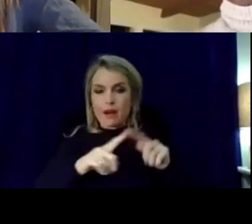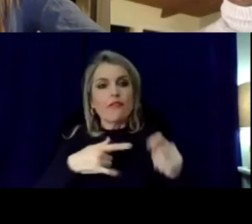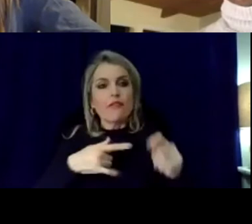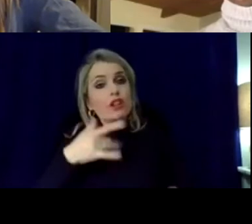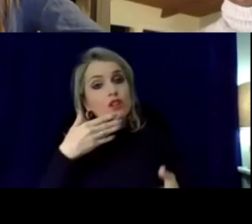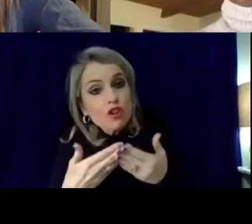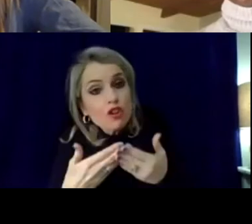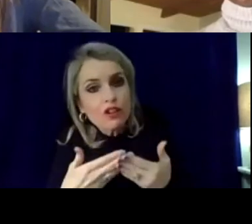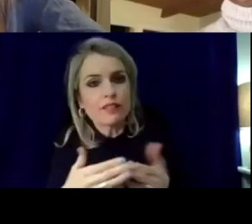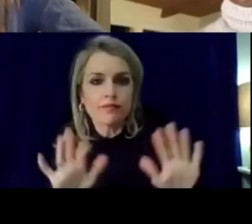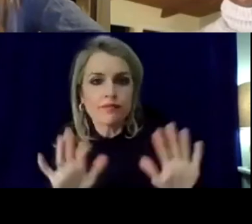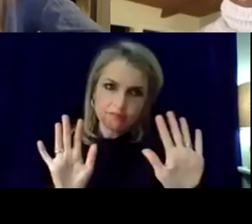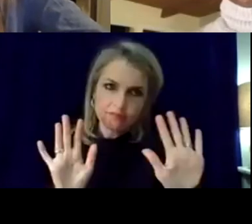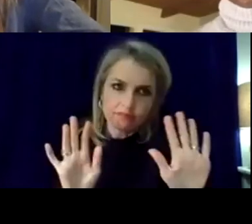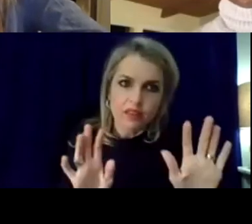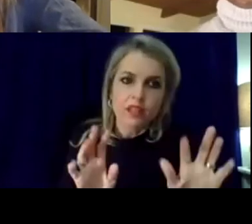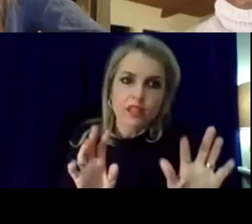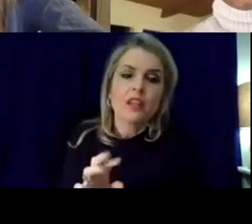does feel really good, you know,